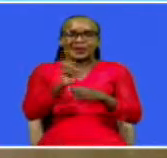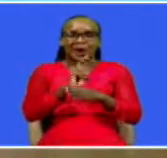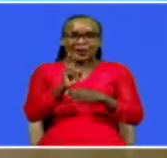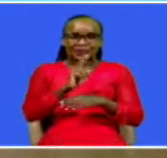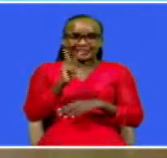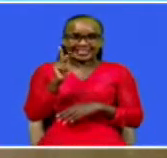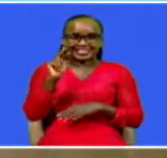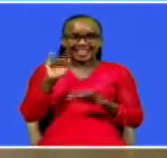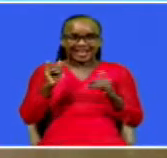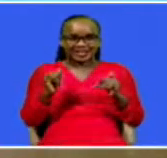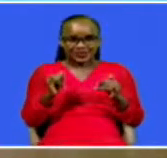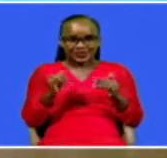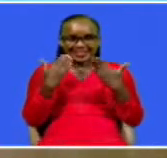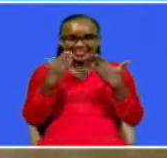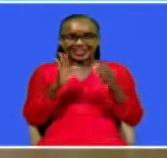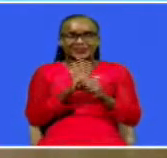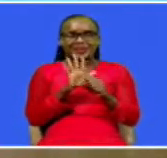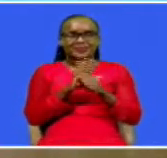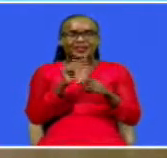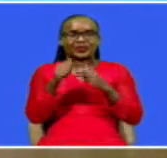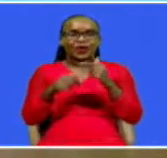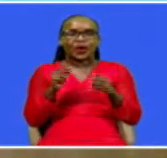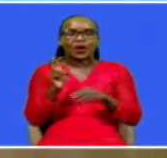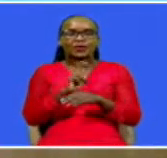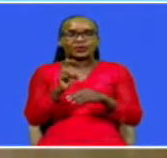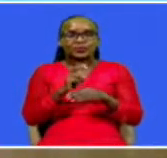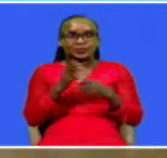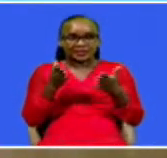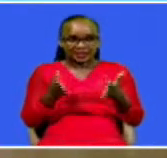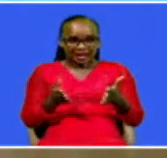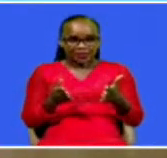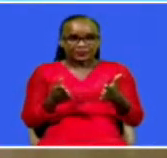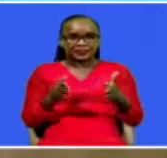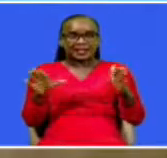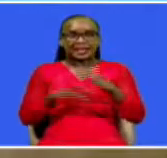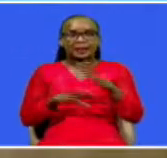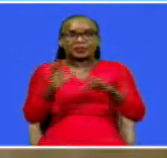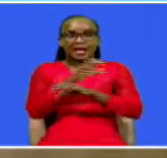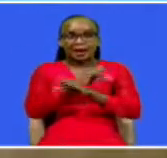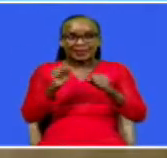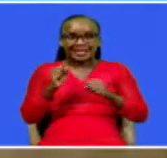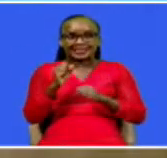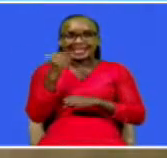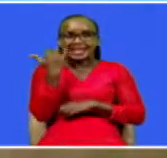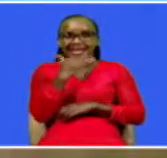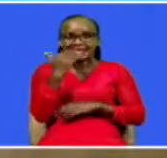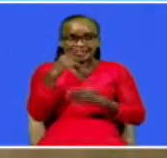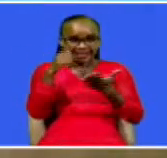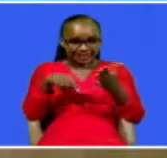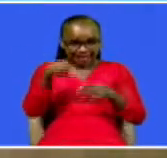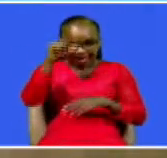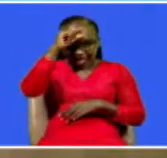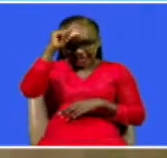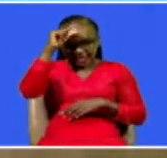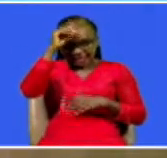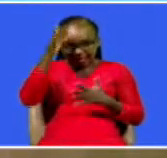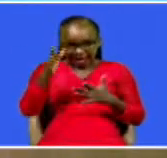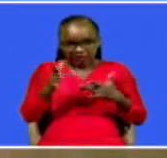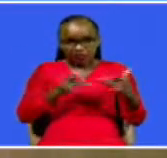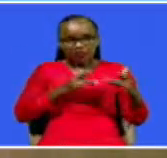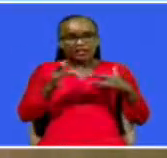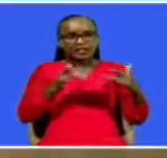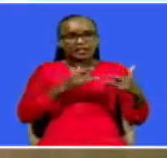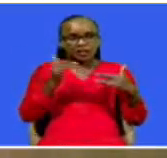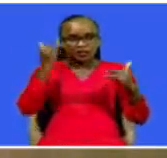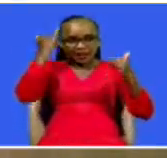KTN Prime, many thanks for staying with us. Now, a proposal by Deputy President Rigathi Gachagua that government is considering